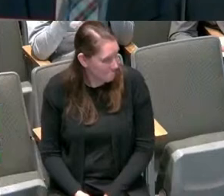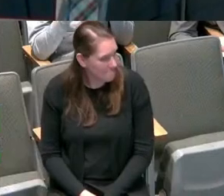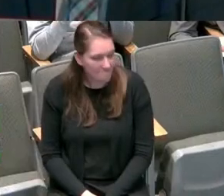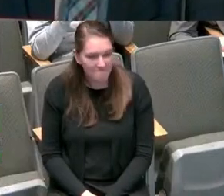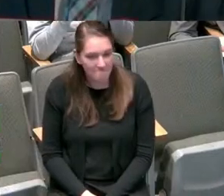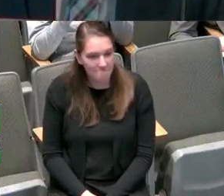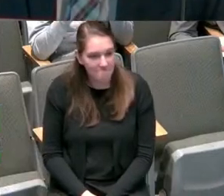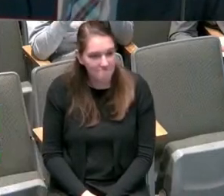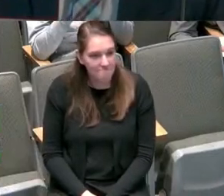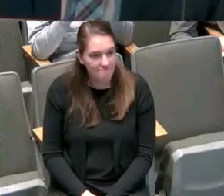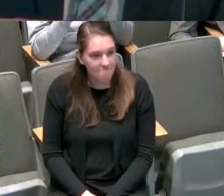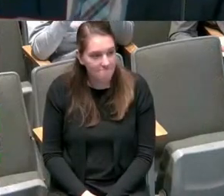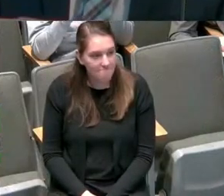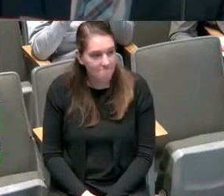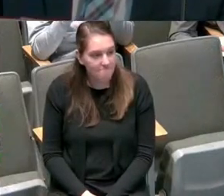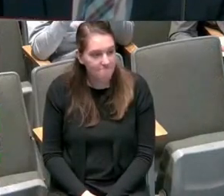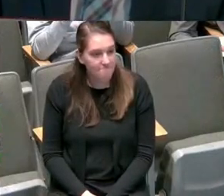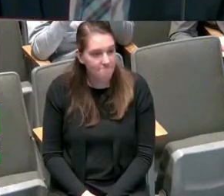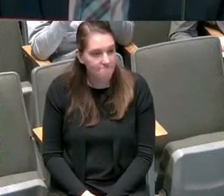okay